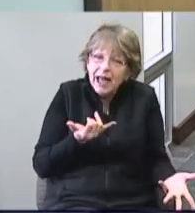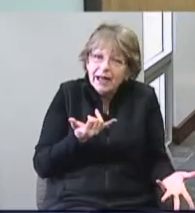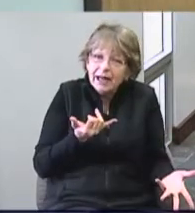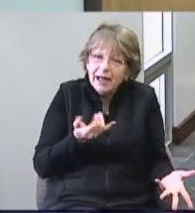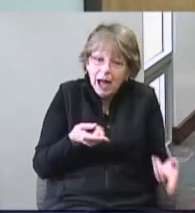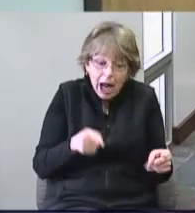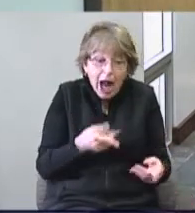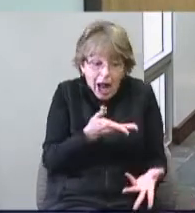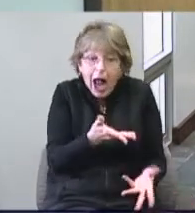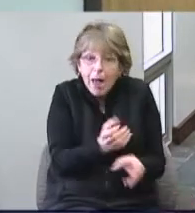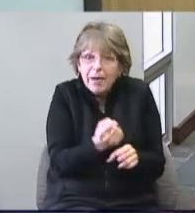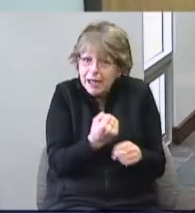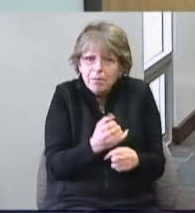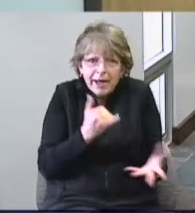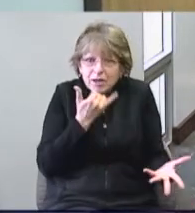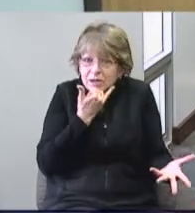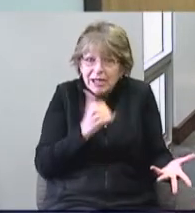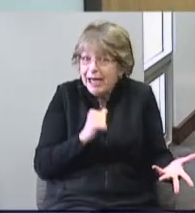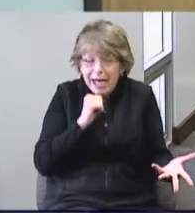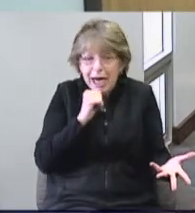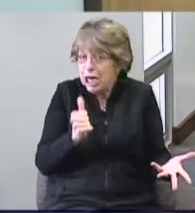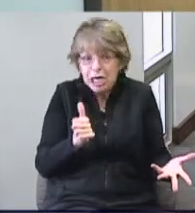makes a mistake, he doesn't repeat it.